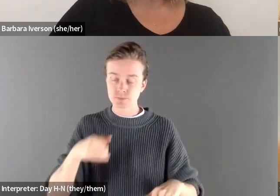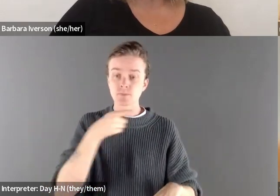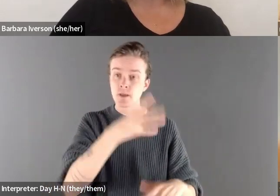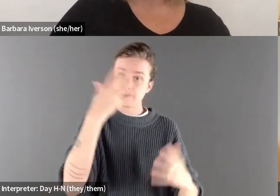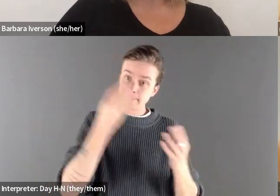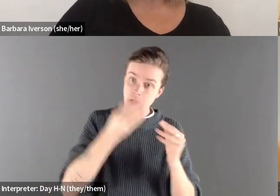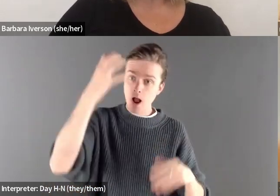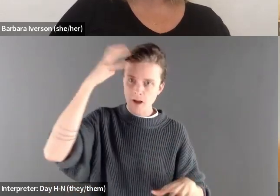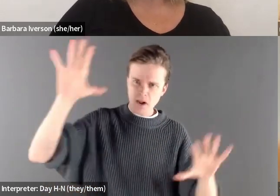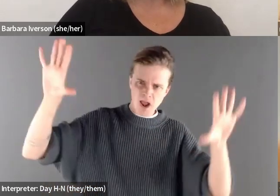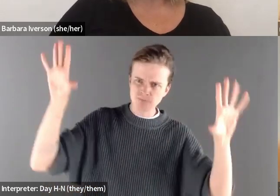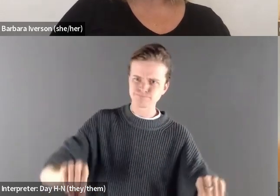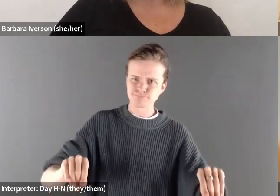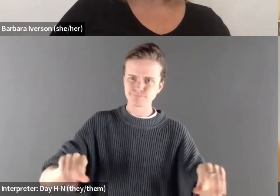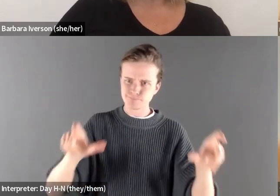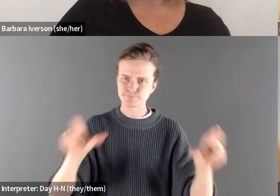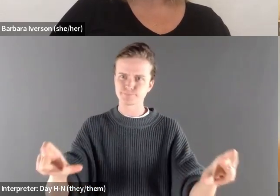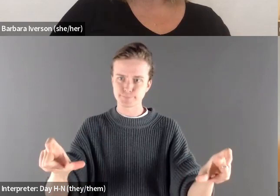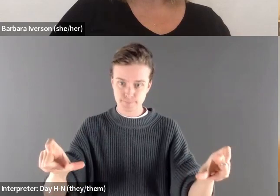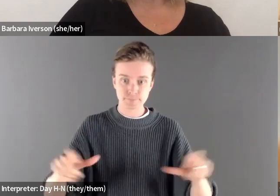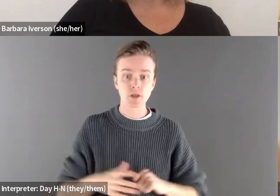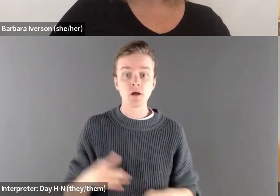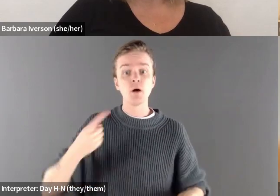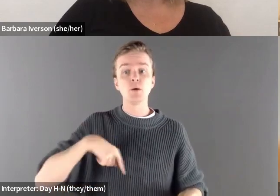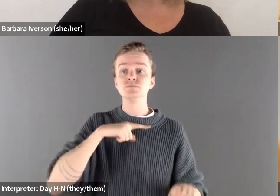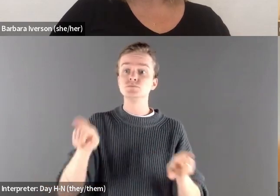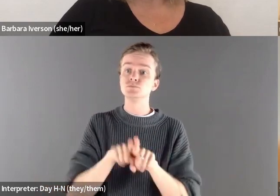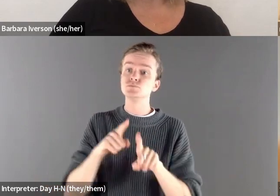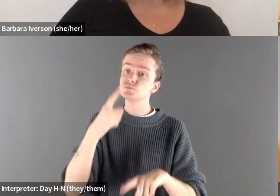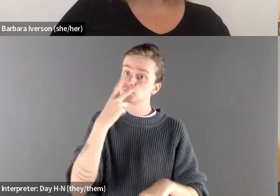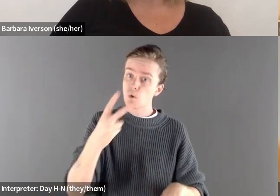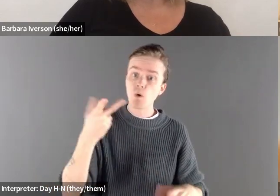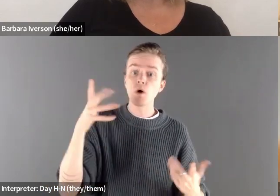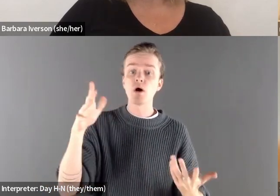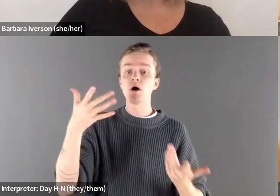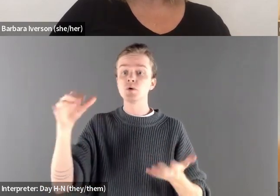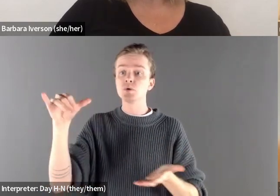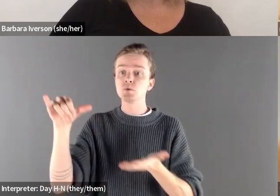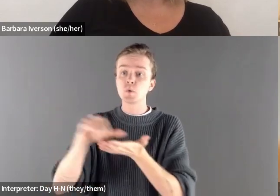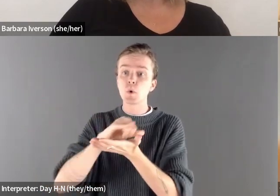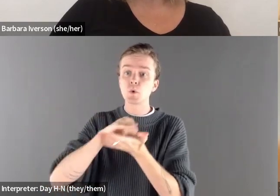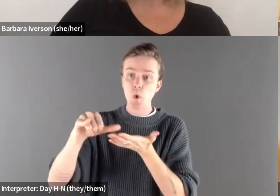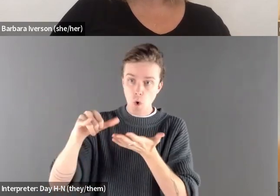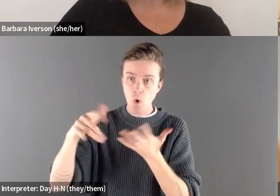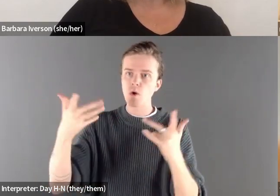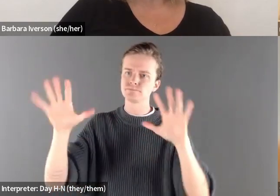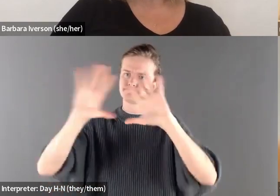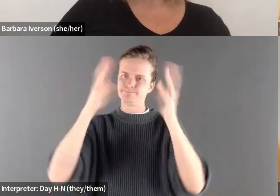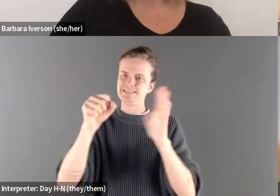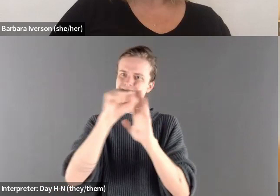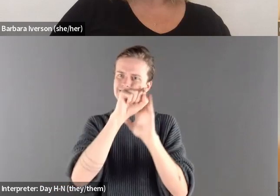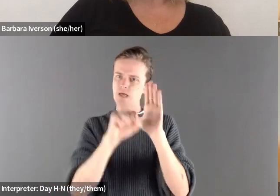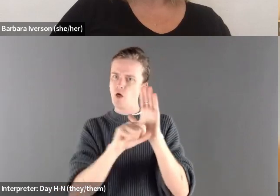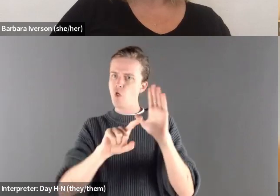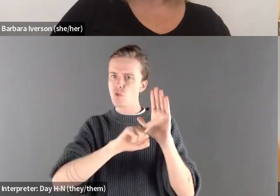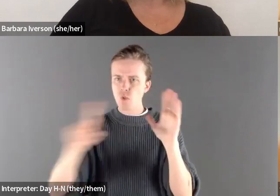also saw at New York State level, not at the city level and not comprehensively, but nevertheless, a ban on the use of facial